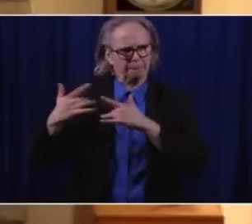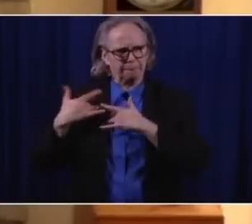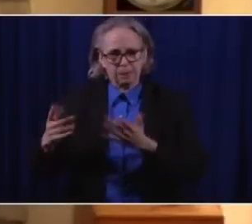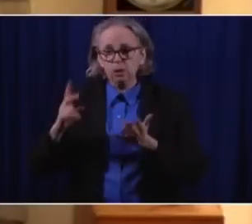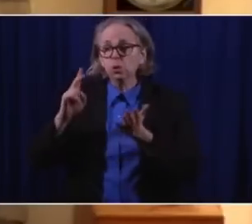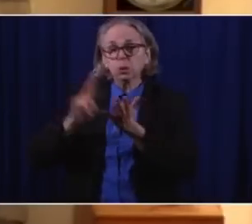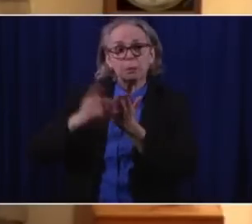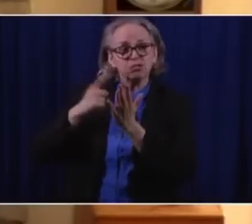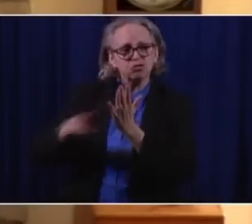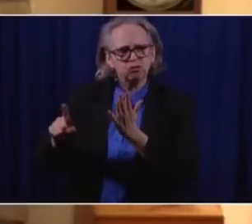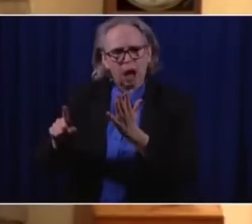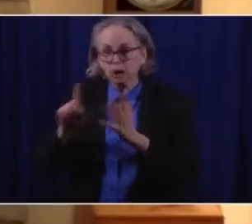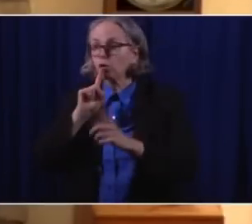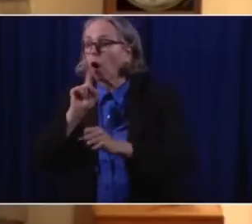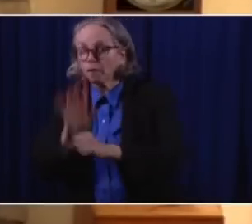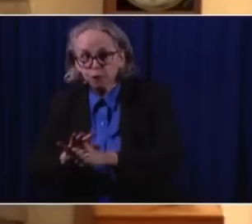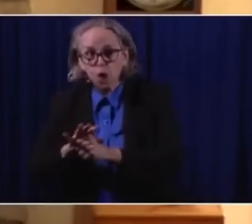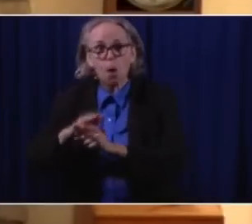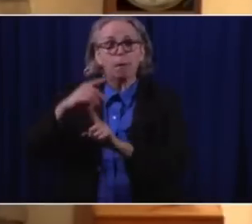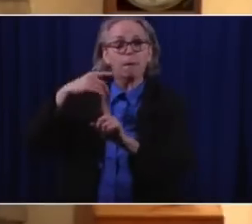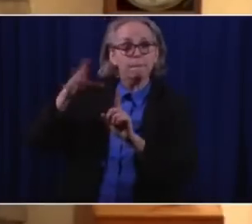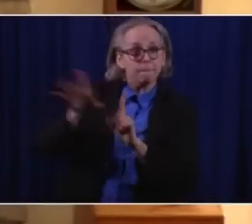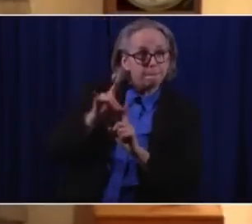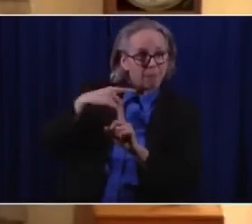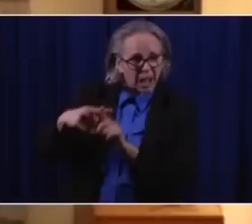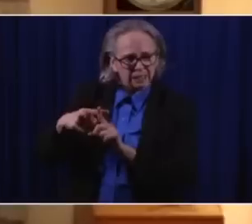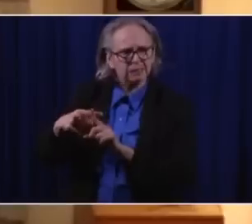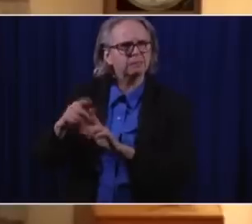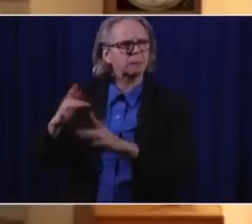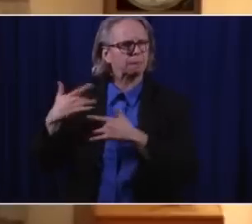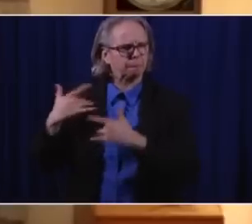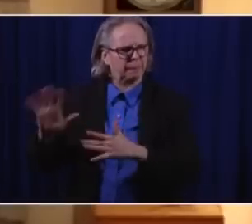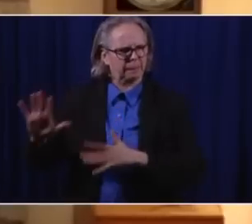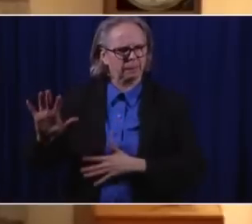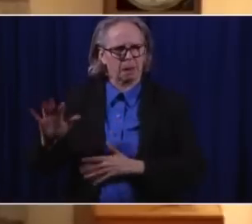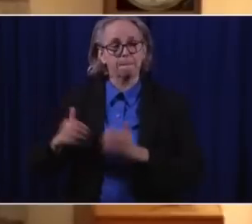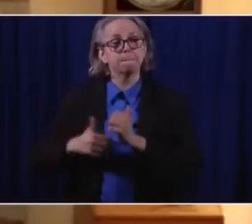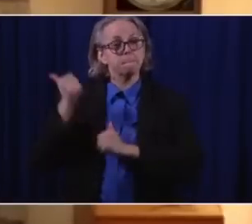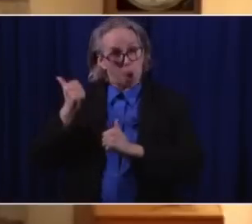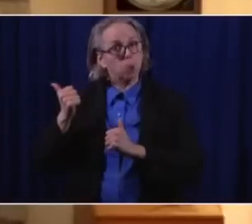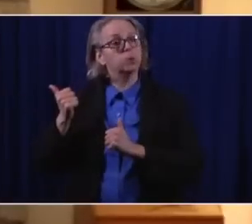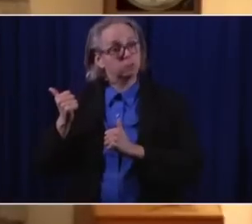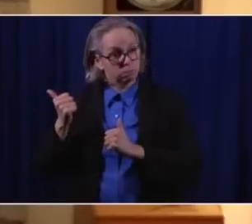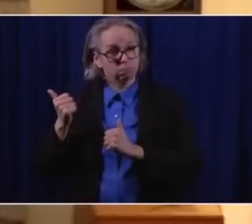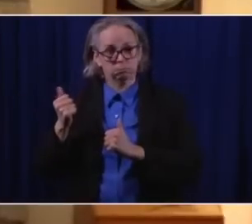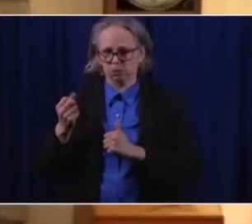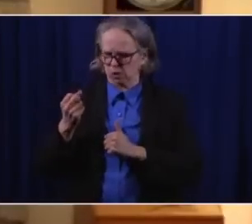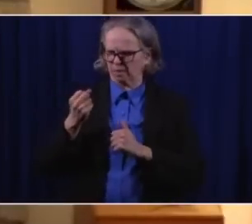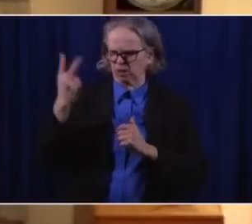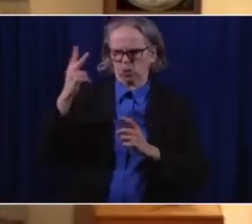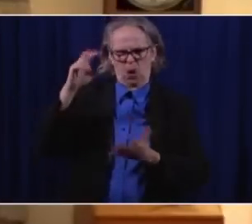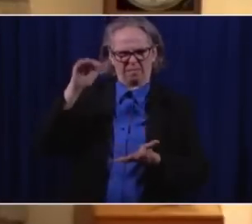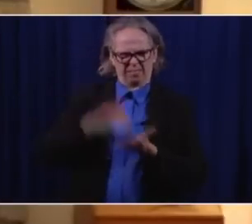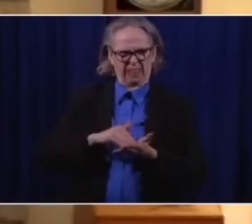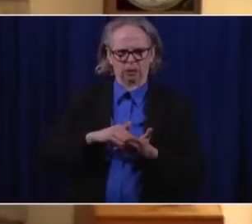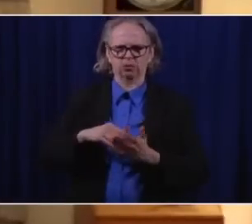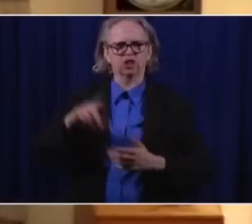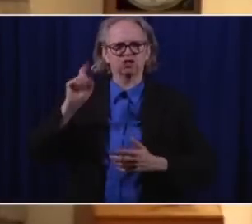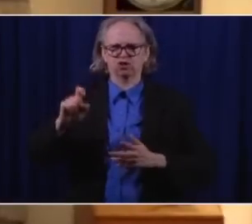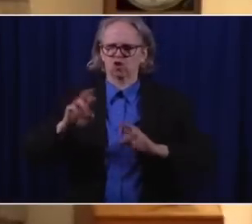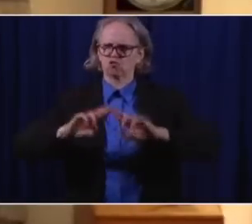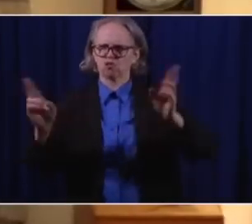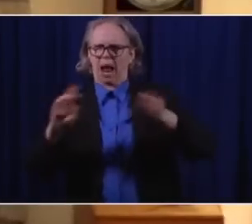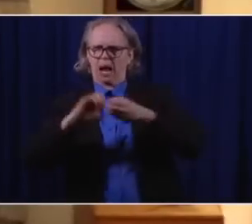they're confirmed. So most of that 12,000, we would expect most of that 12,000 to show up over